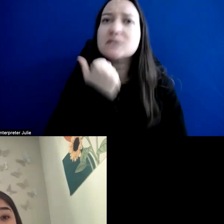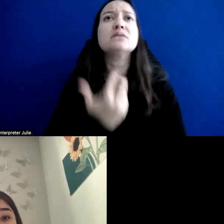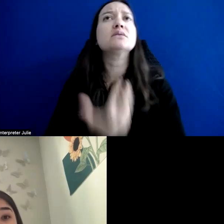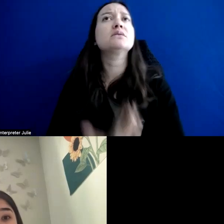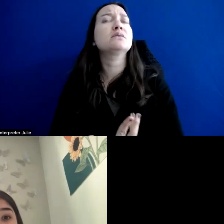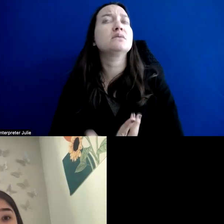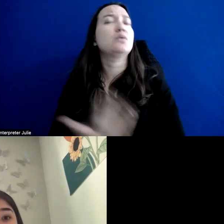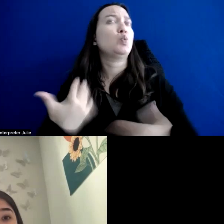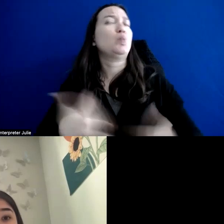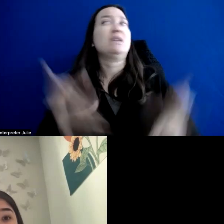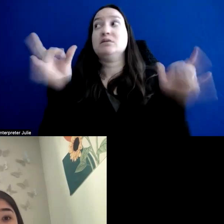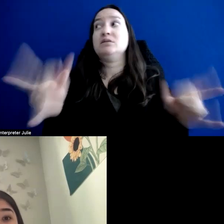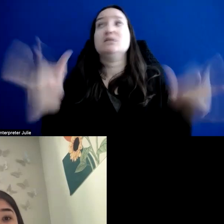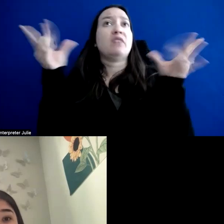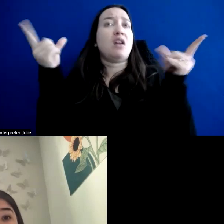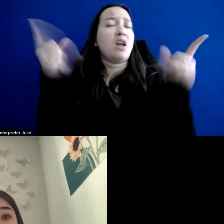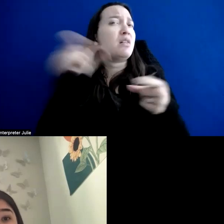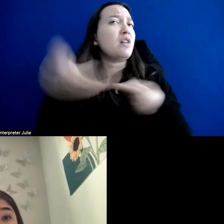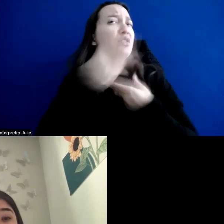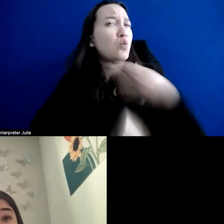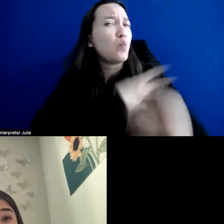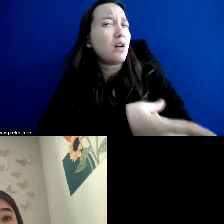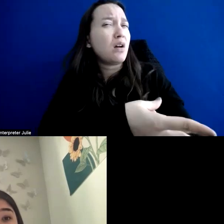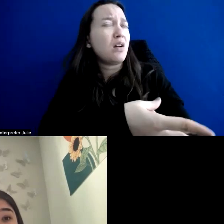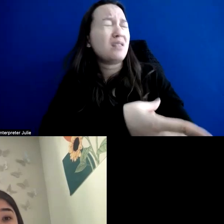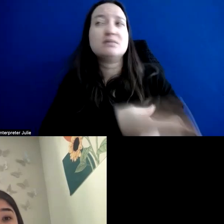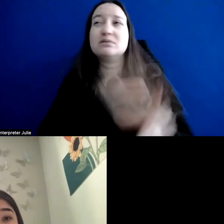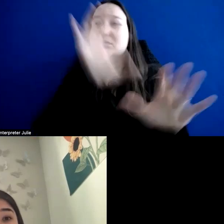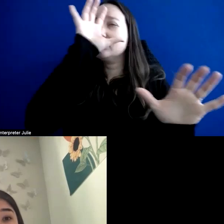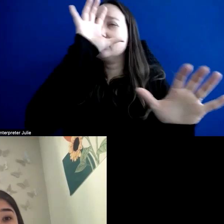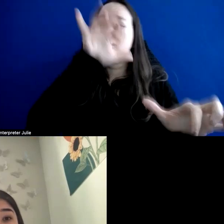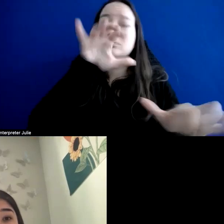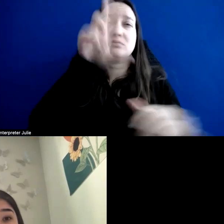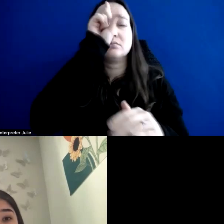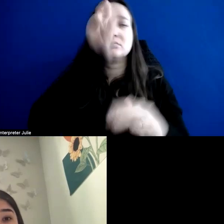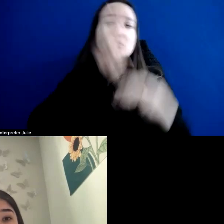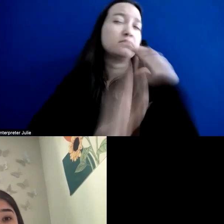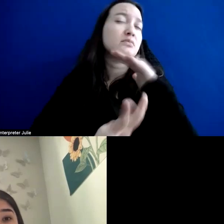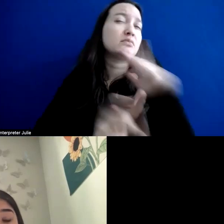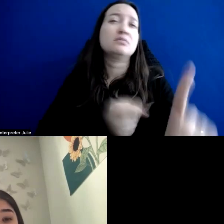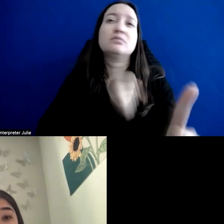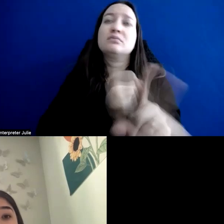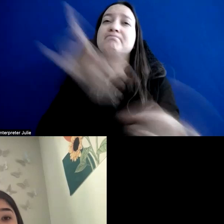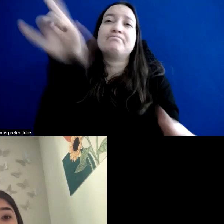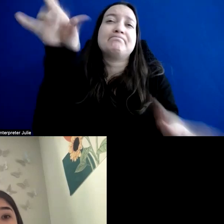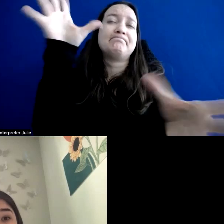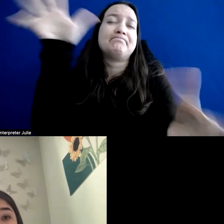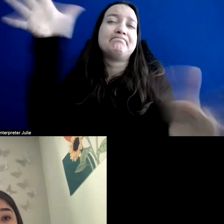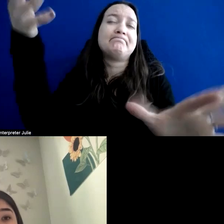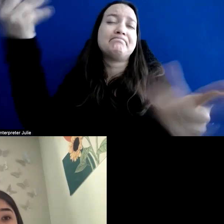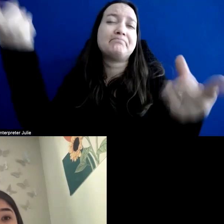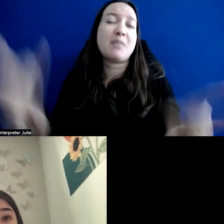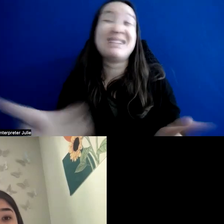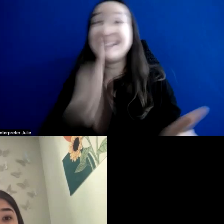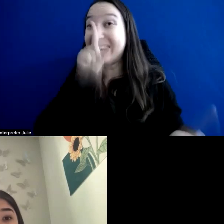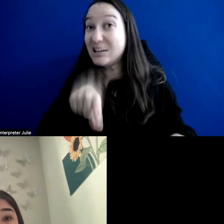as disasters happen around the world. Unexpected crises occur. The answer, therefore, has